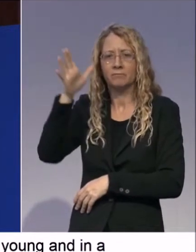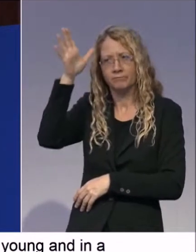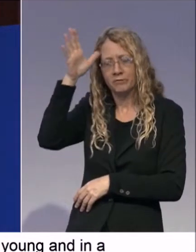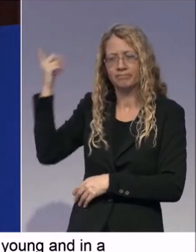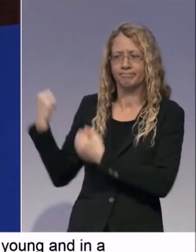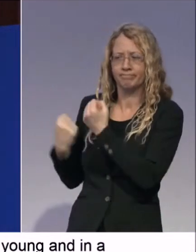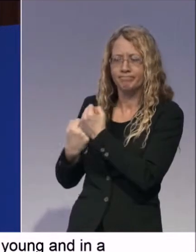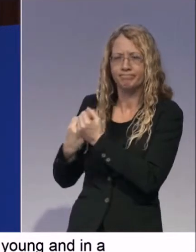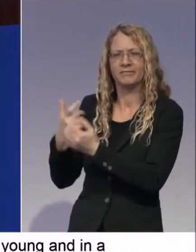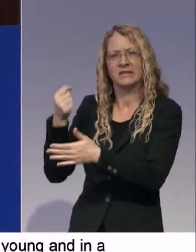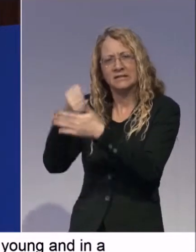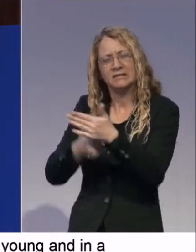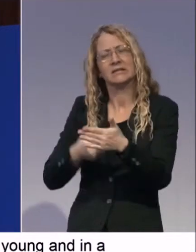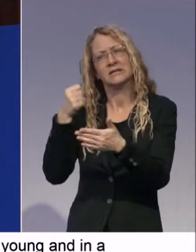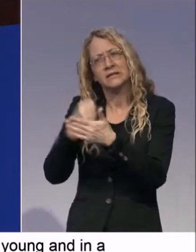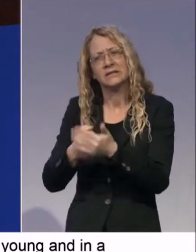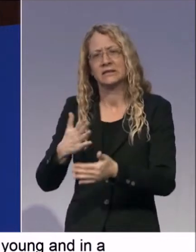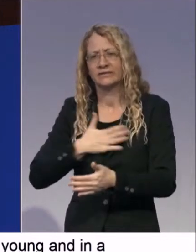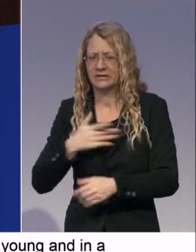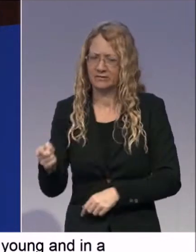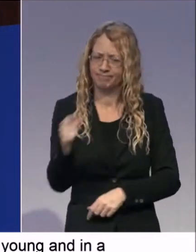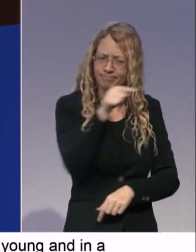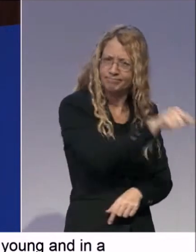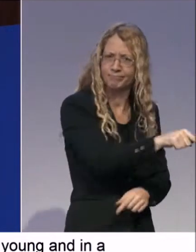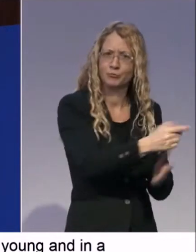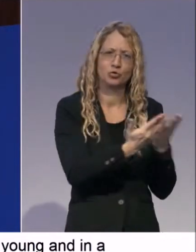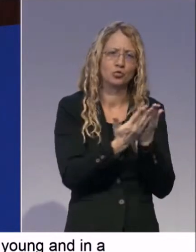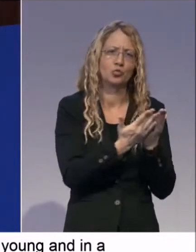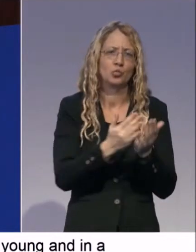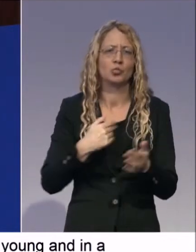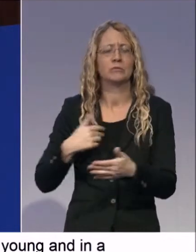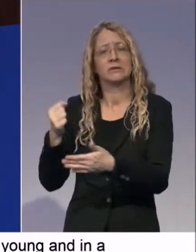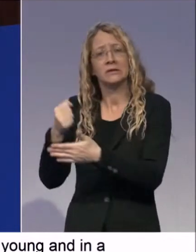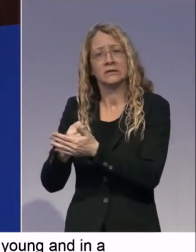my rights to be included in a regular school.